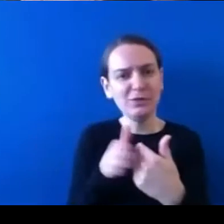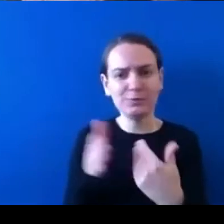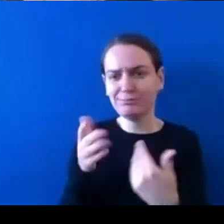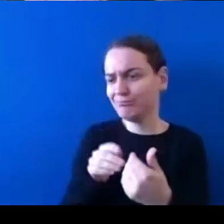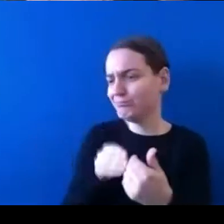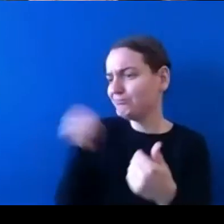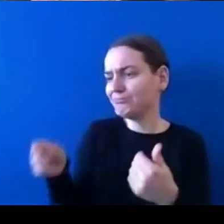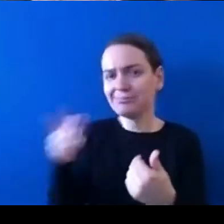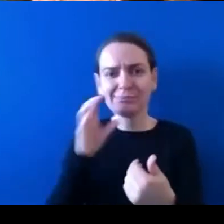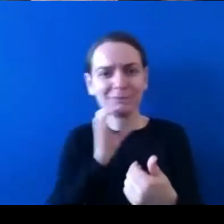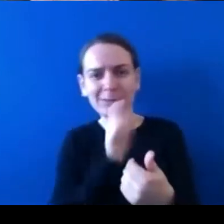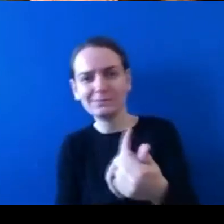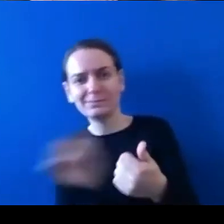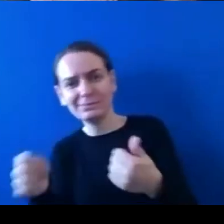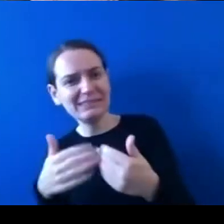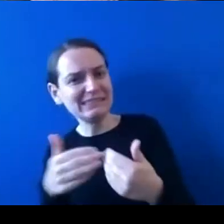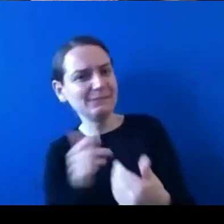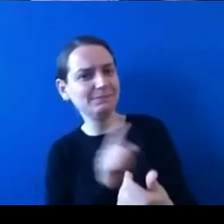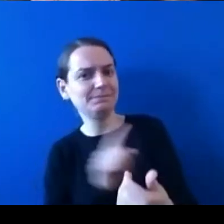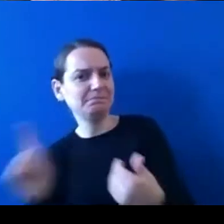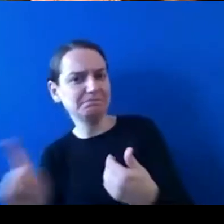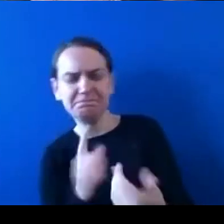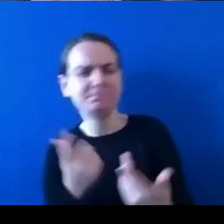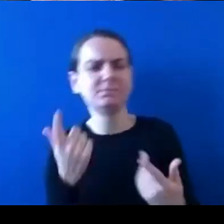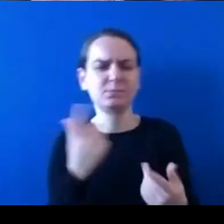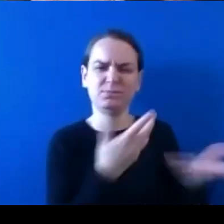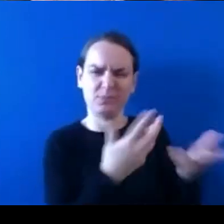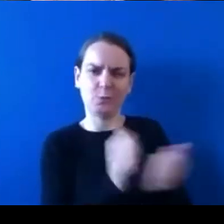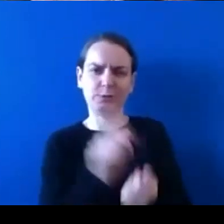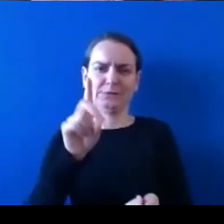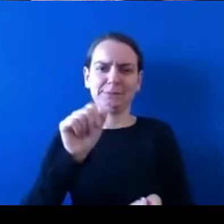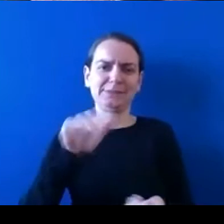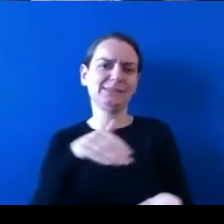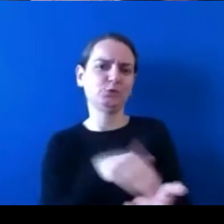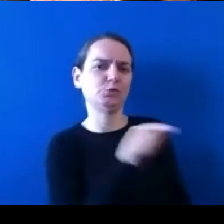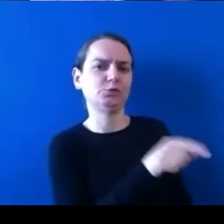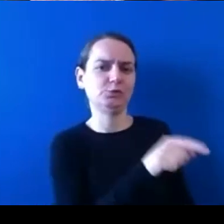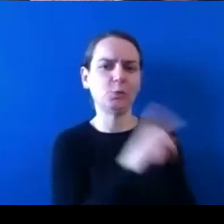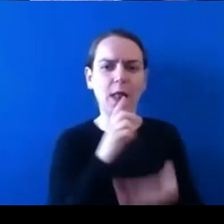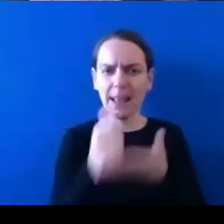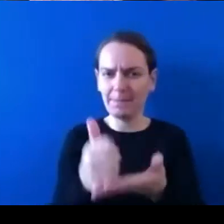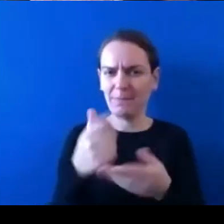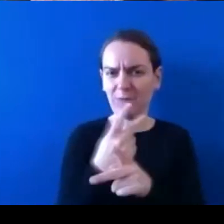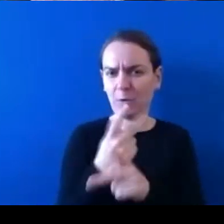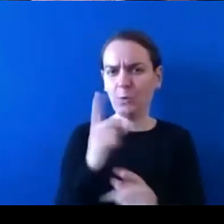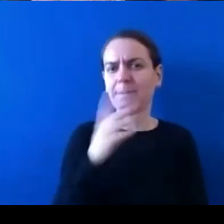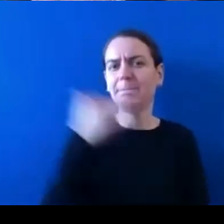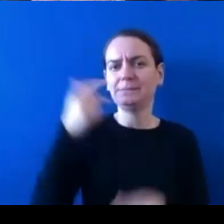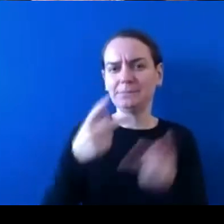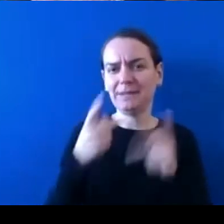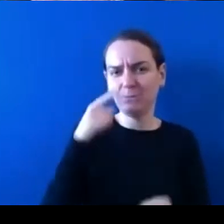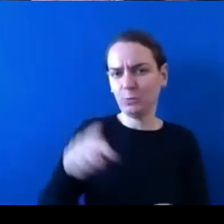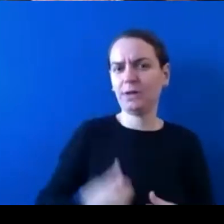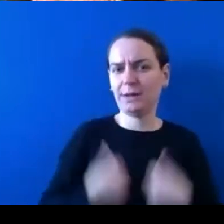that's really not readable, and it's not raised print or brailled. So you want to look